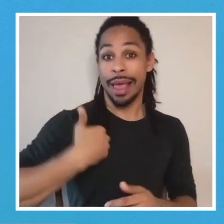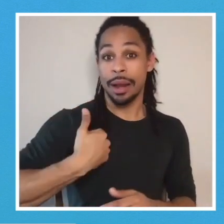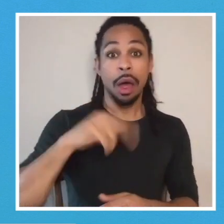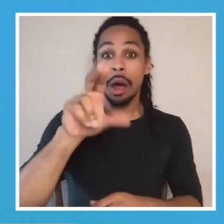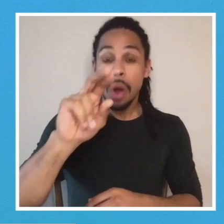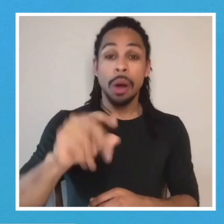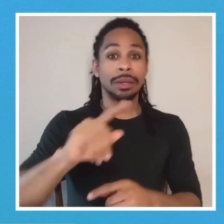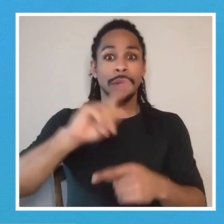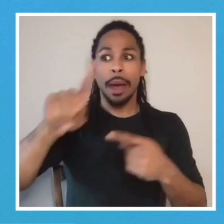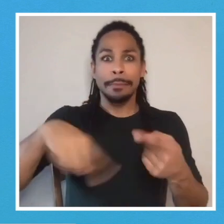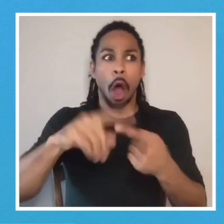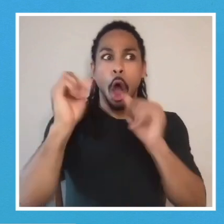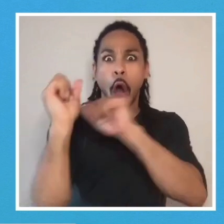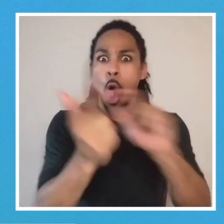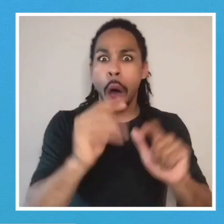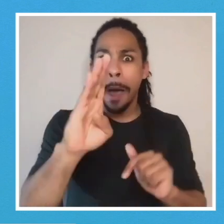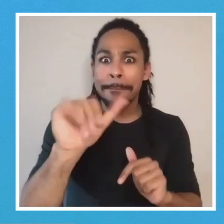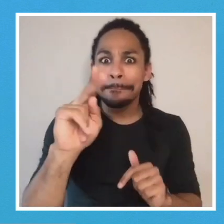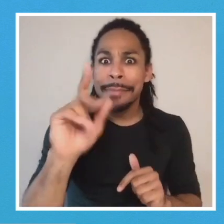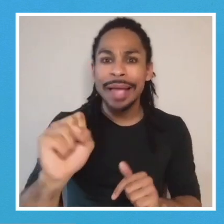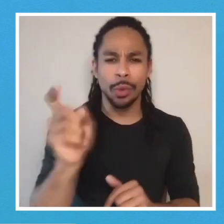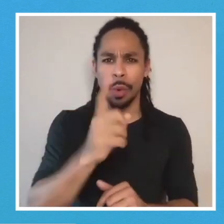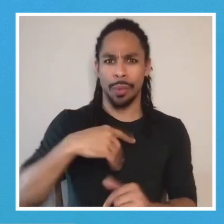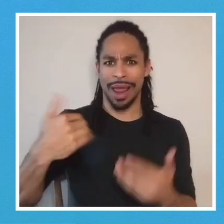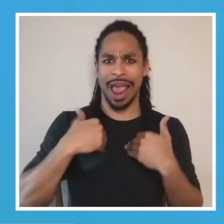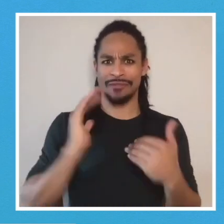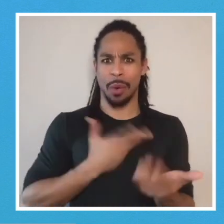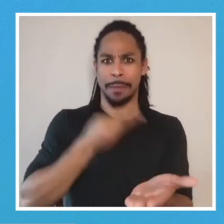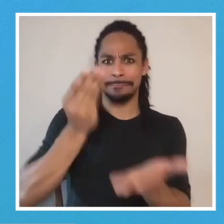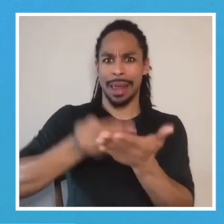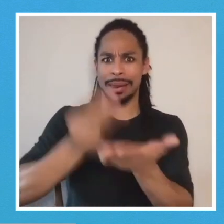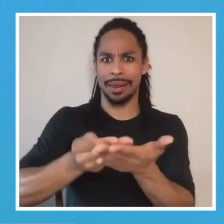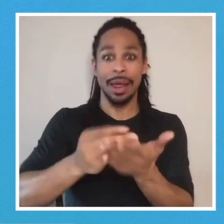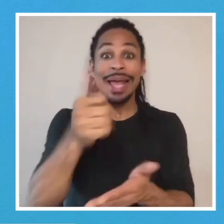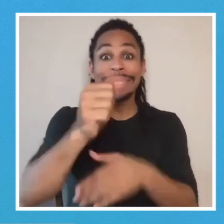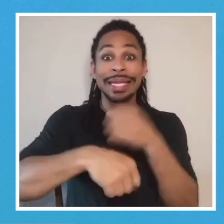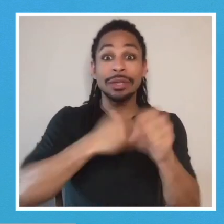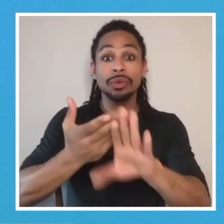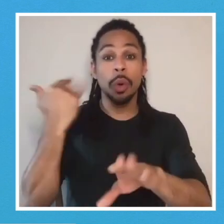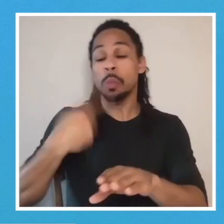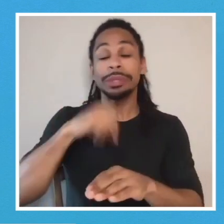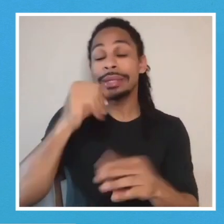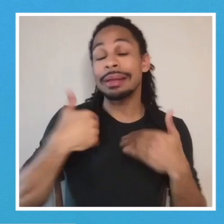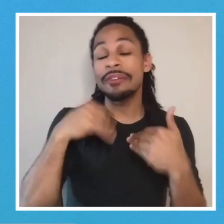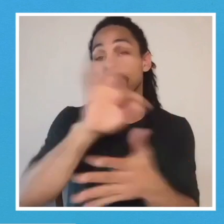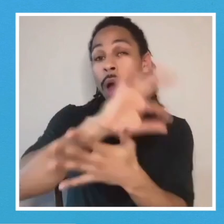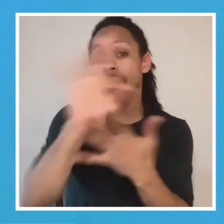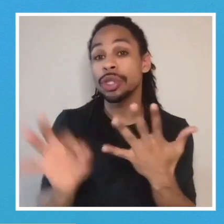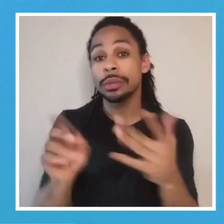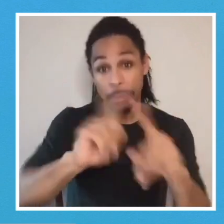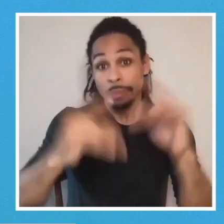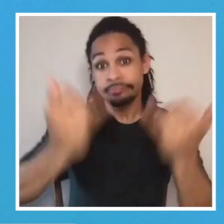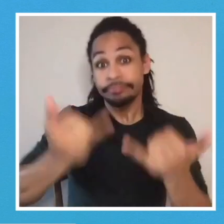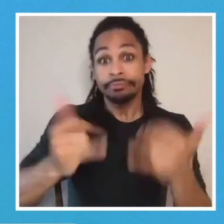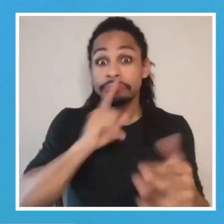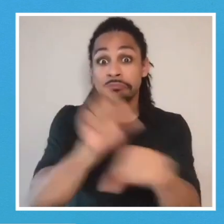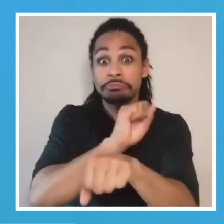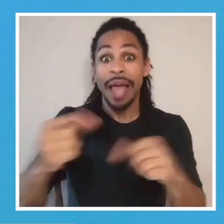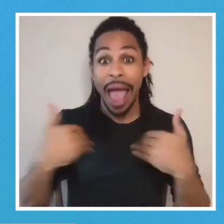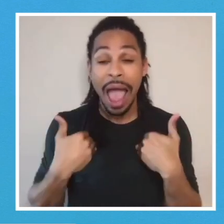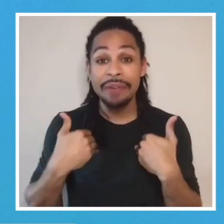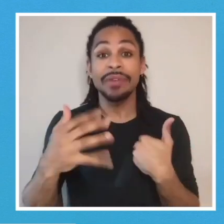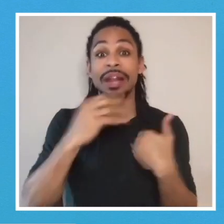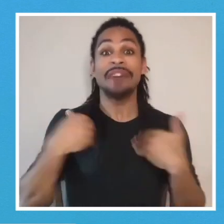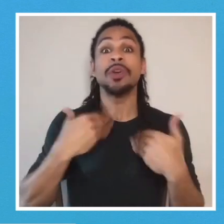our money today. And 10 years ago, Baratunde, there was nowhere else to go. But today there are. And there's new banks that